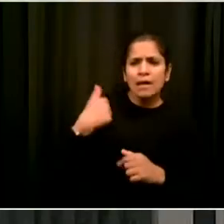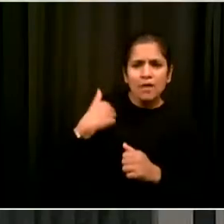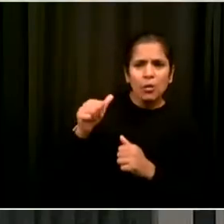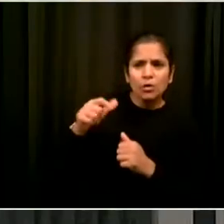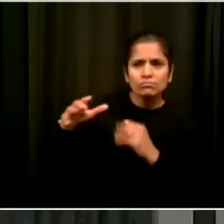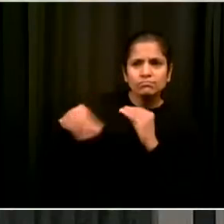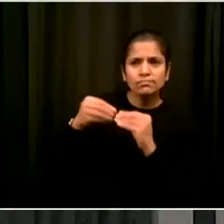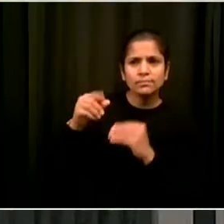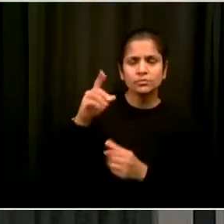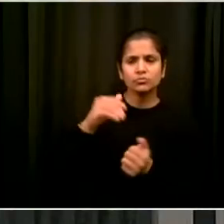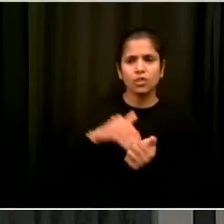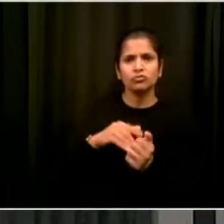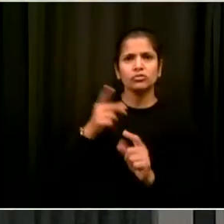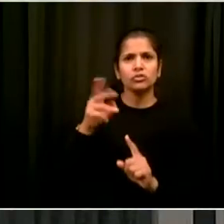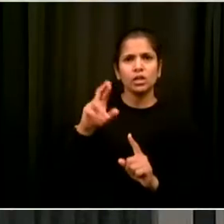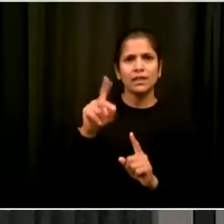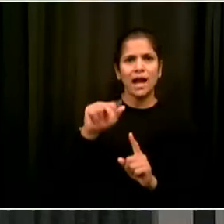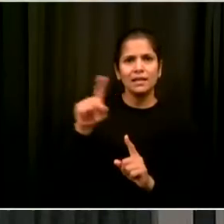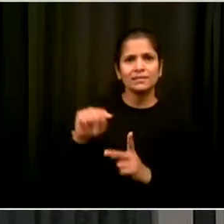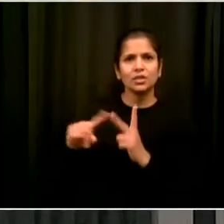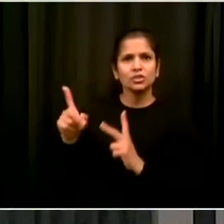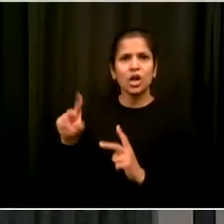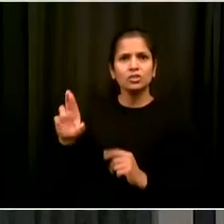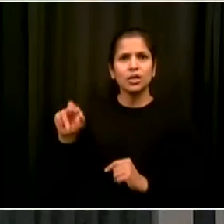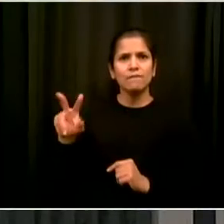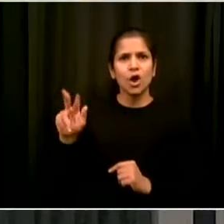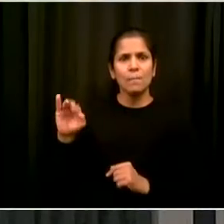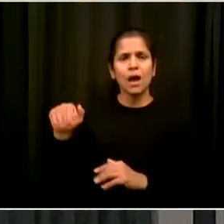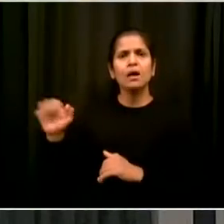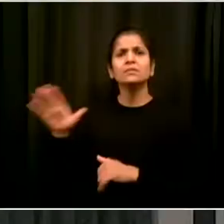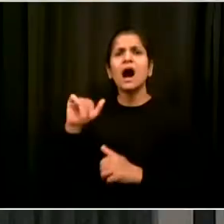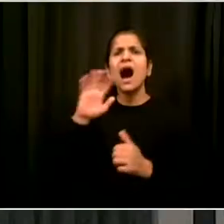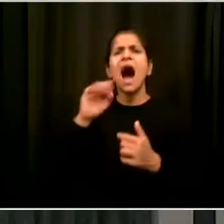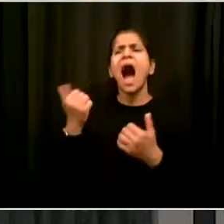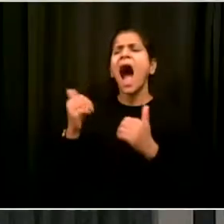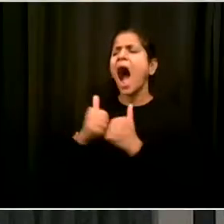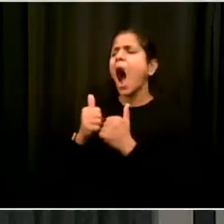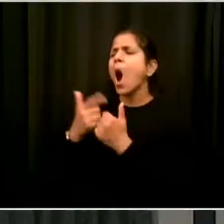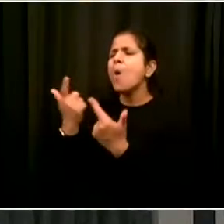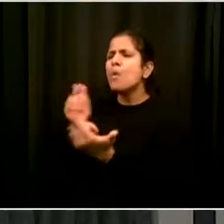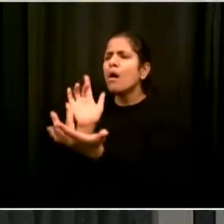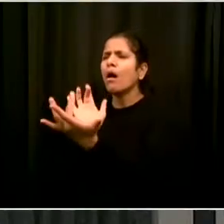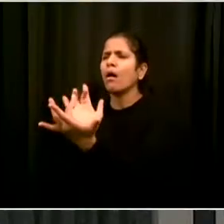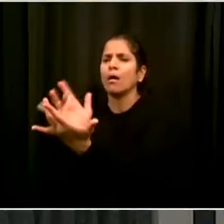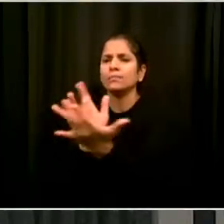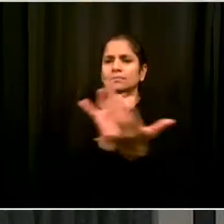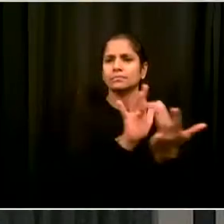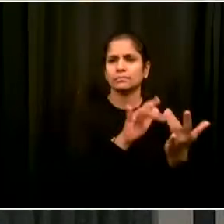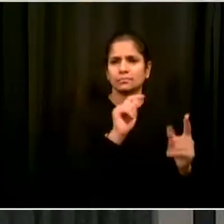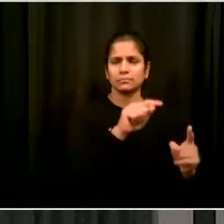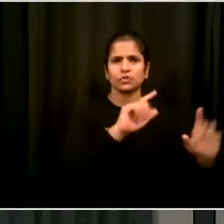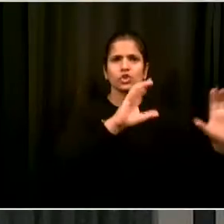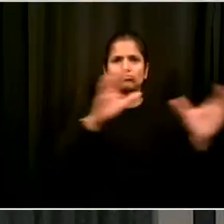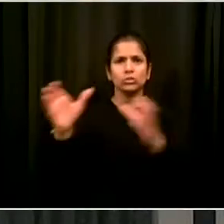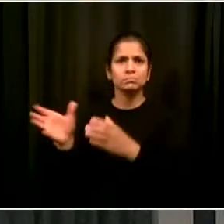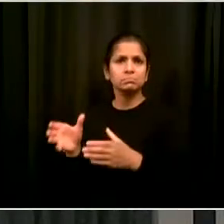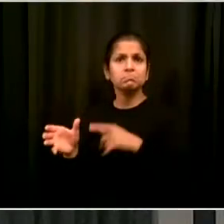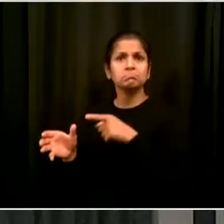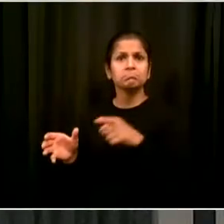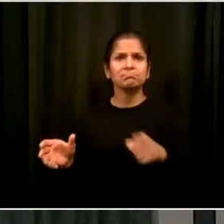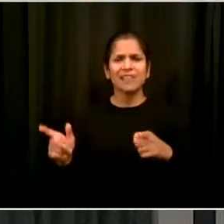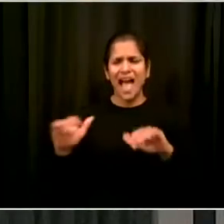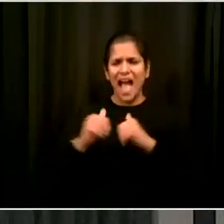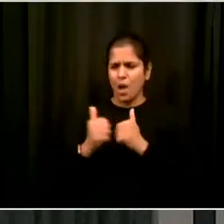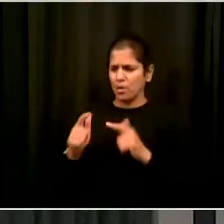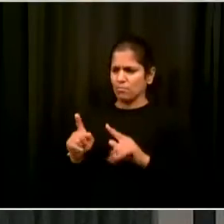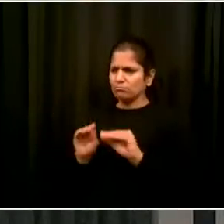done, looking, to educate people in the city who might have real or even not real concerns